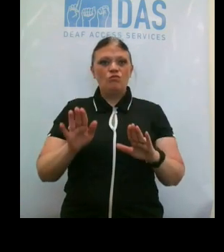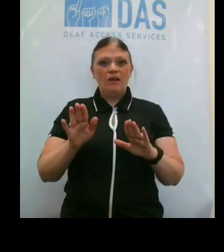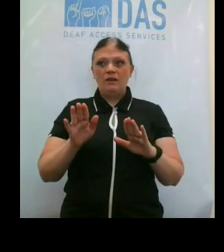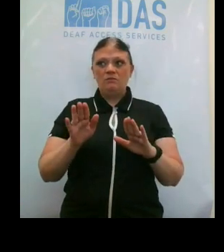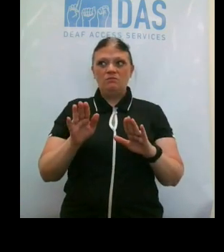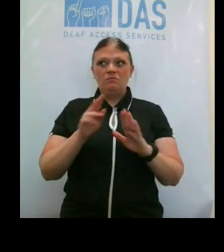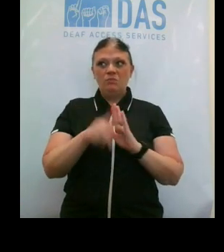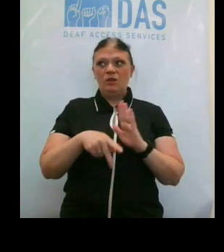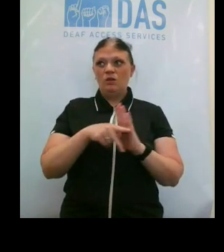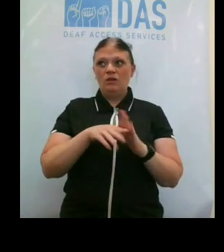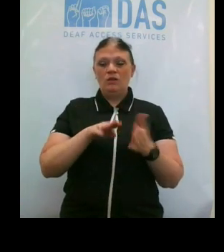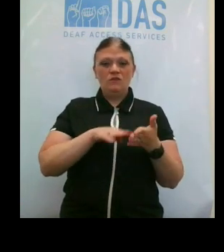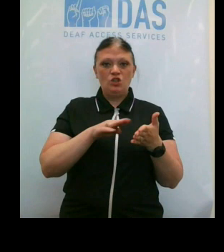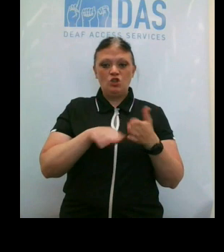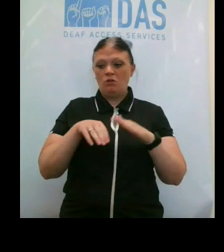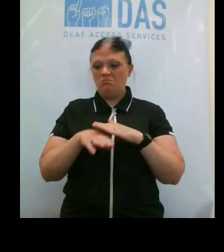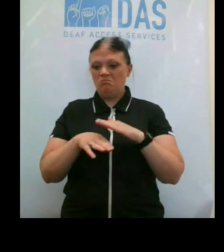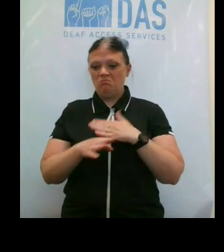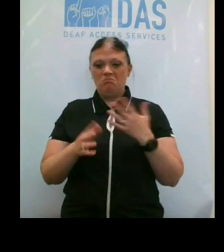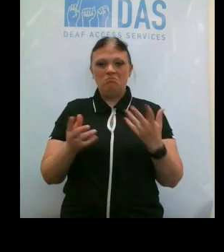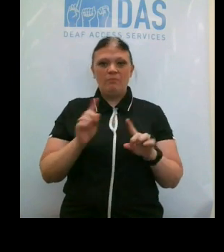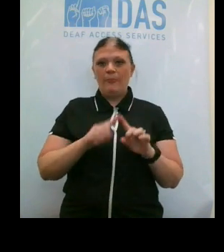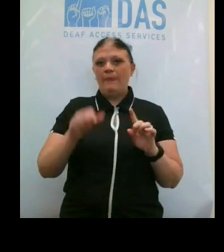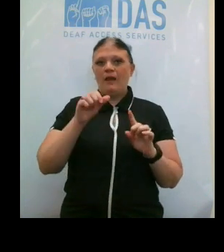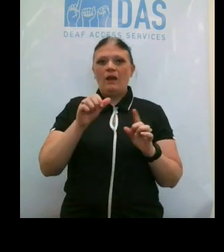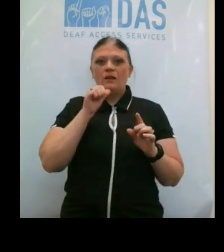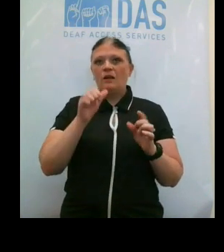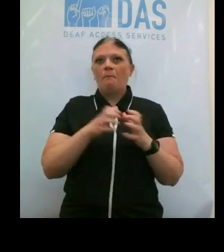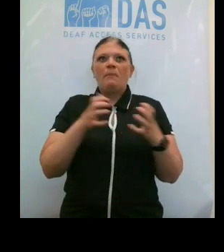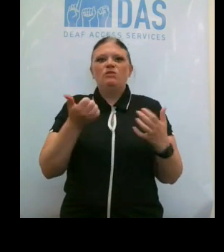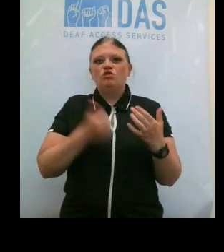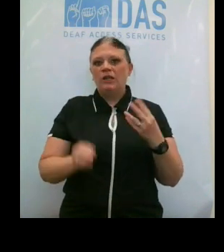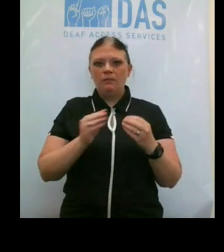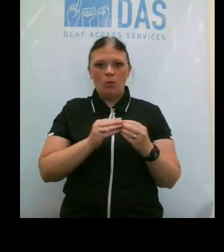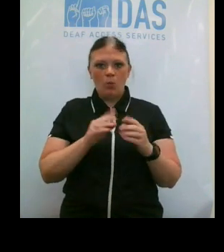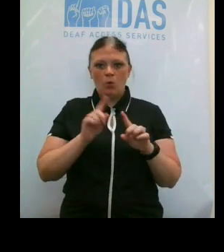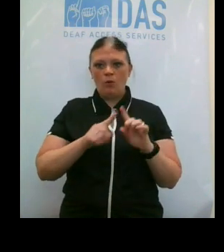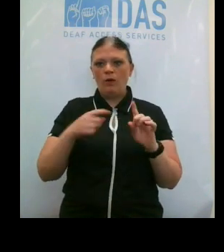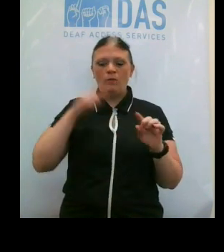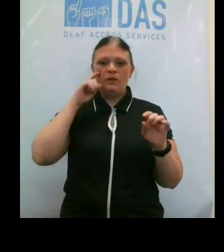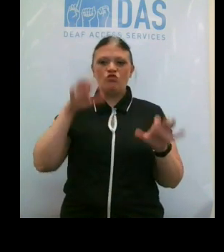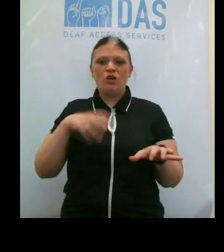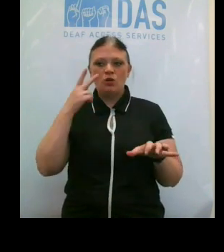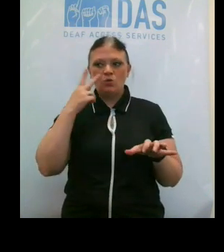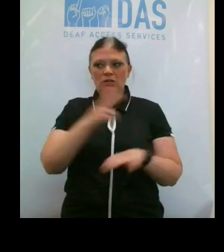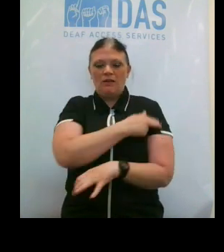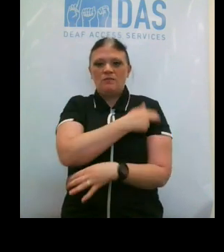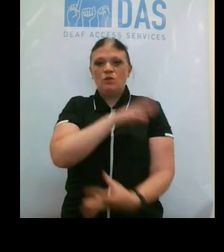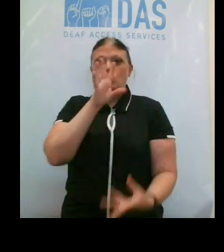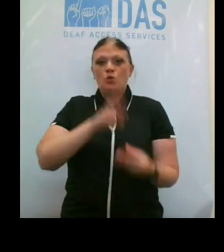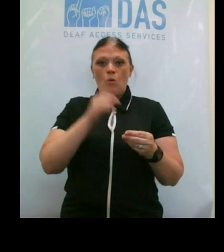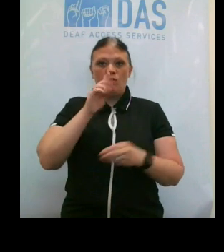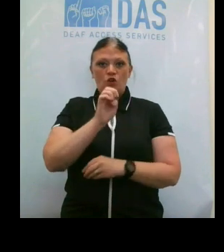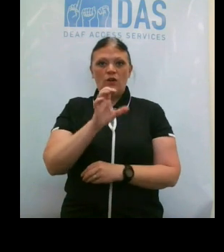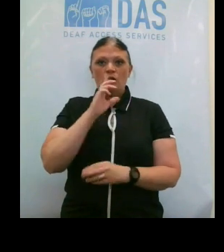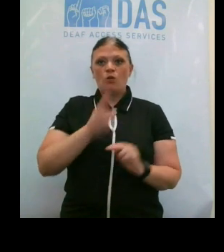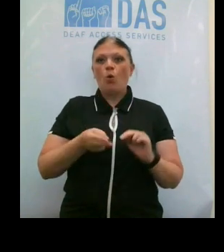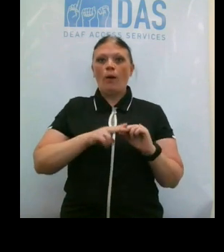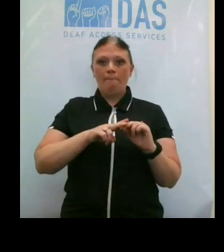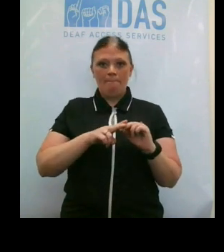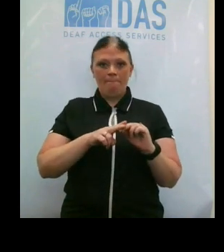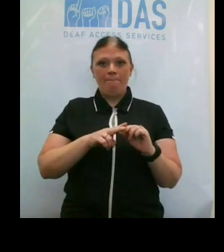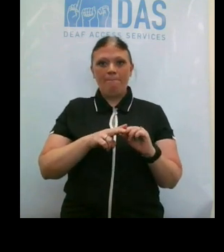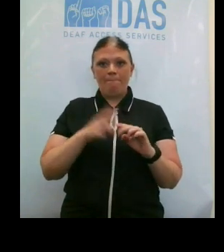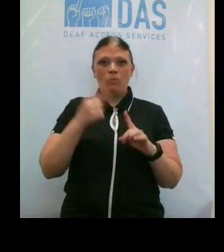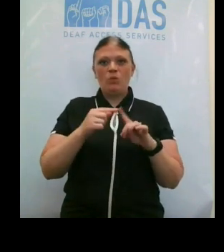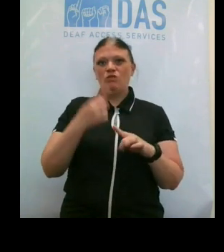being greater than admissions. Not so much anymore, and it would not shock me to see hospitalizations in total for Erie County go up when we get